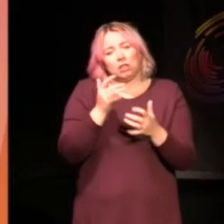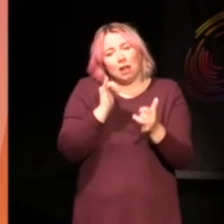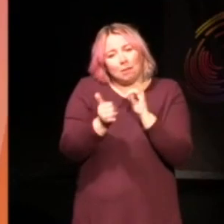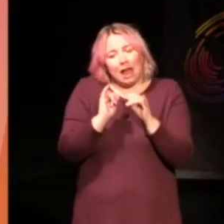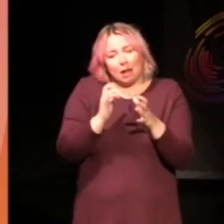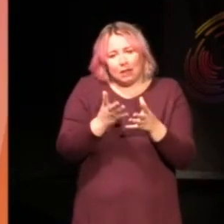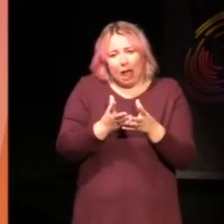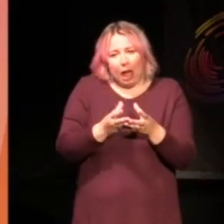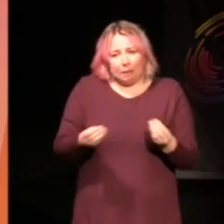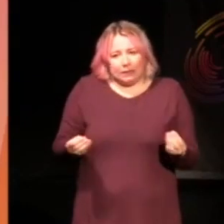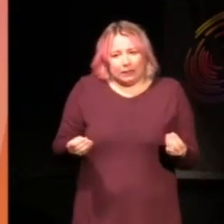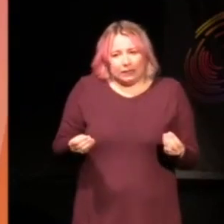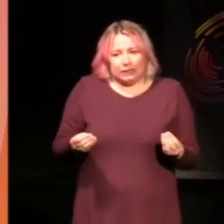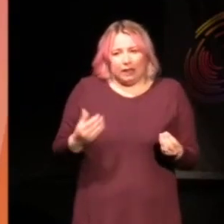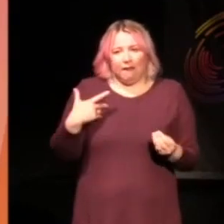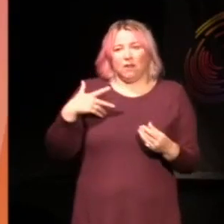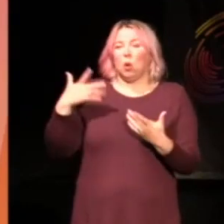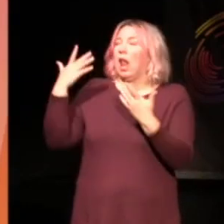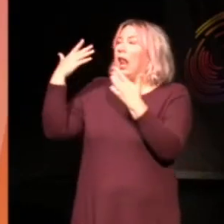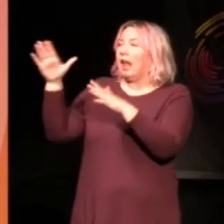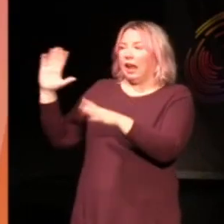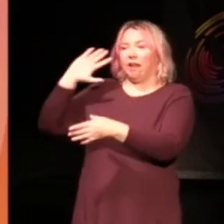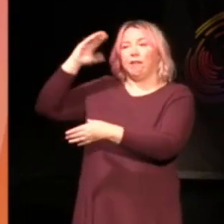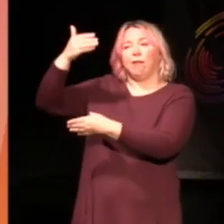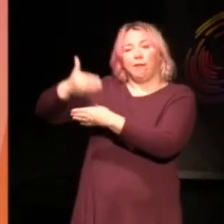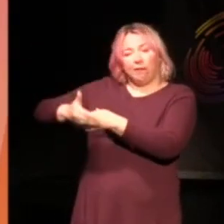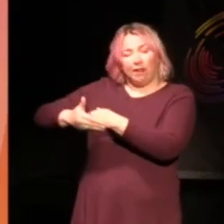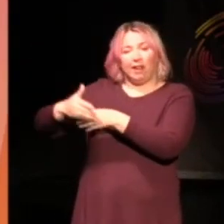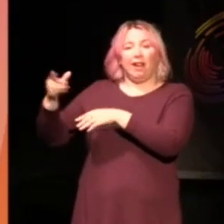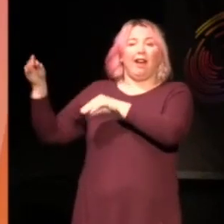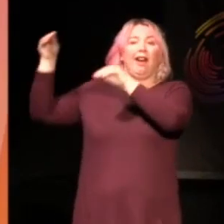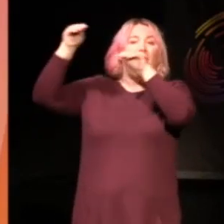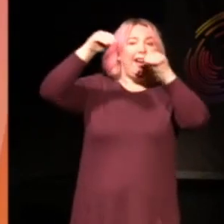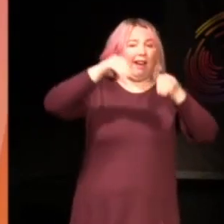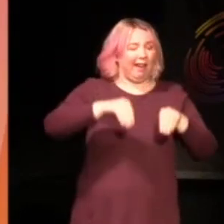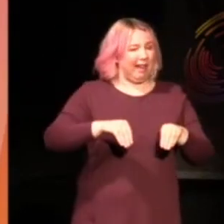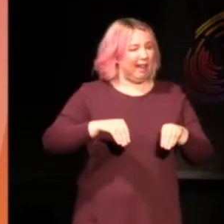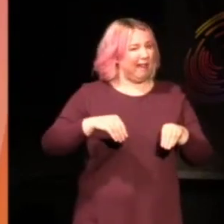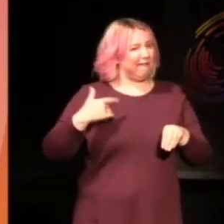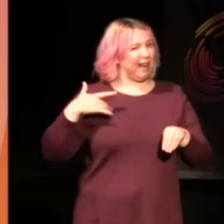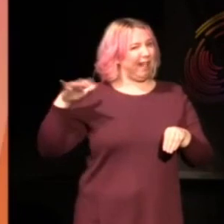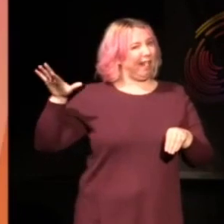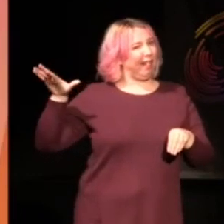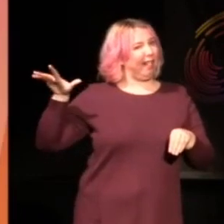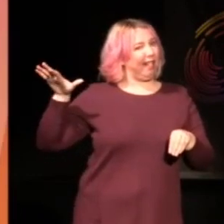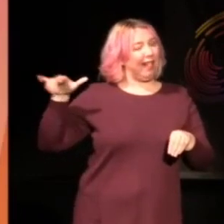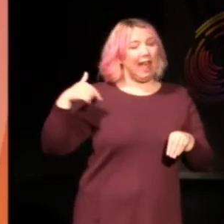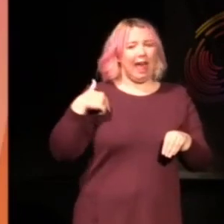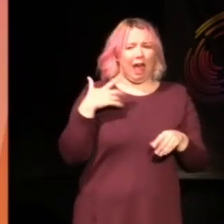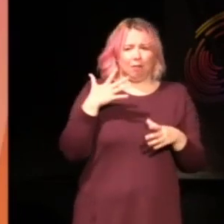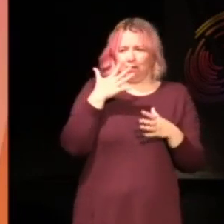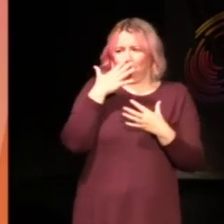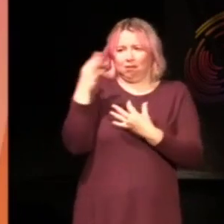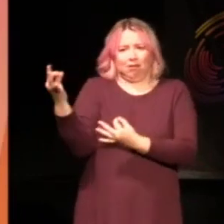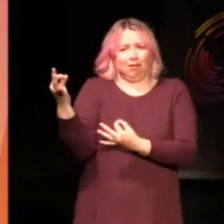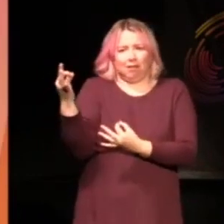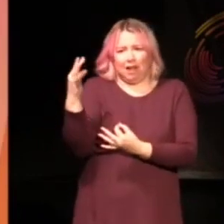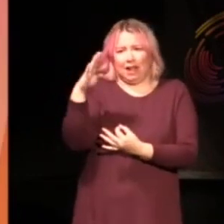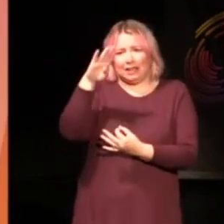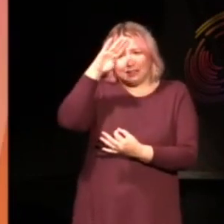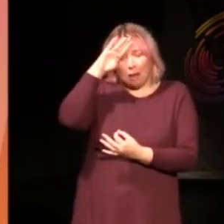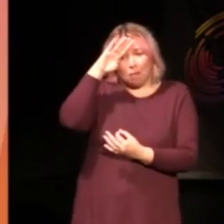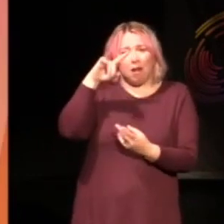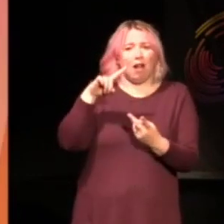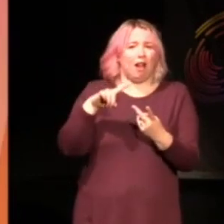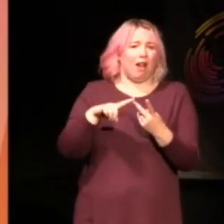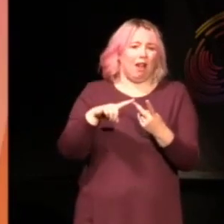you leave something behind, and that keeps coming with you. I am very attached to Istanbul. I think I'm also very attached to the